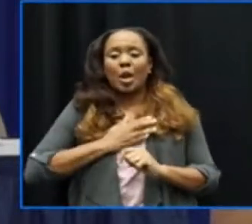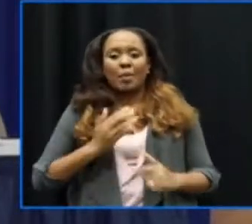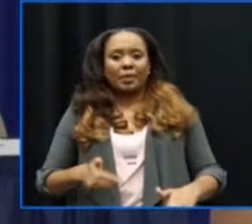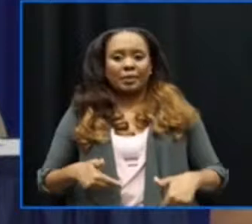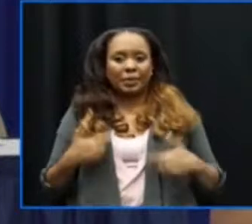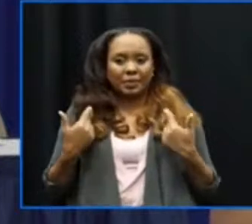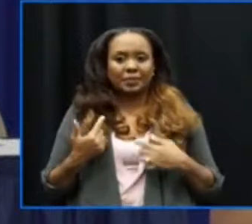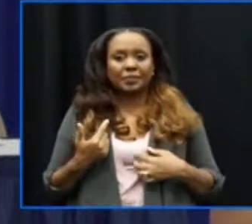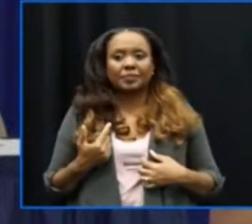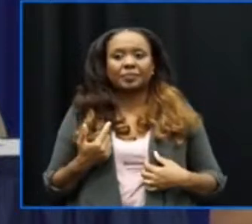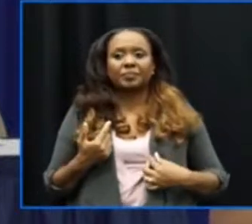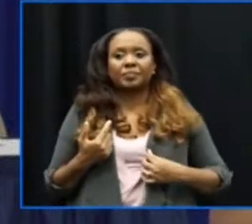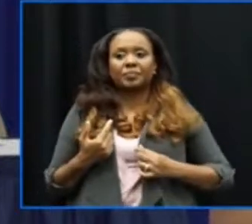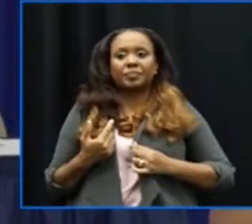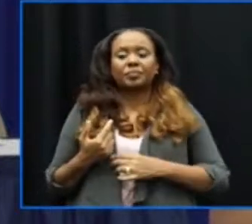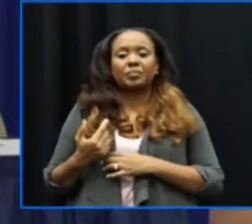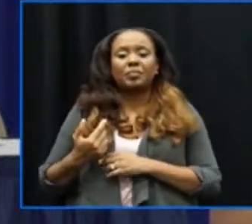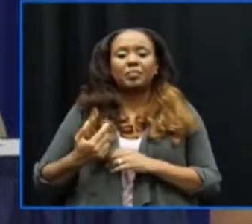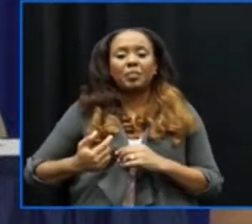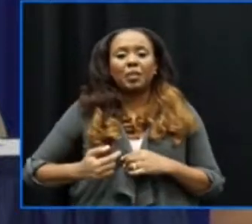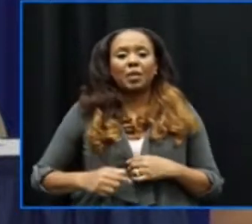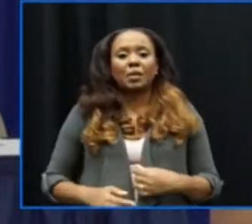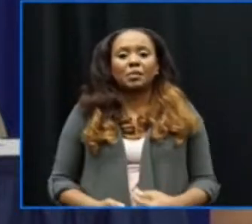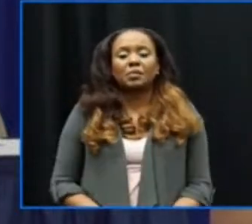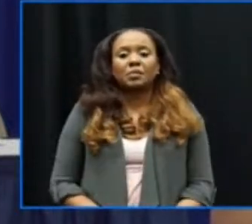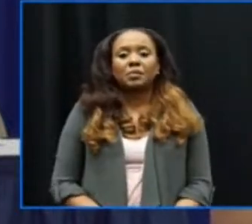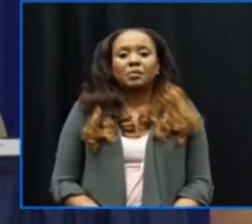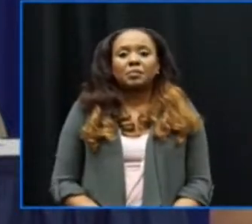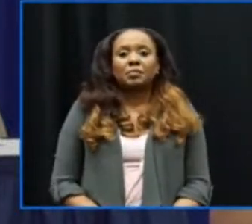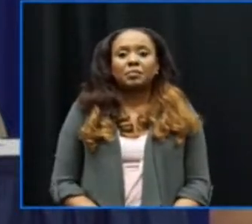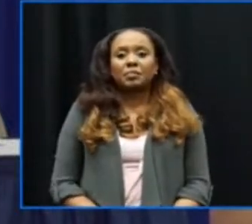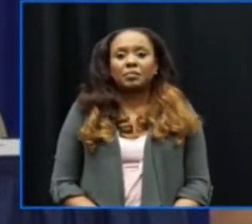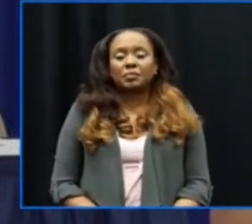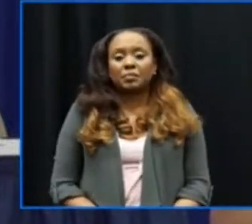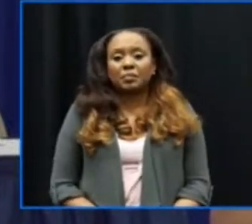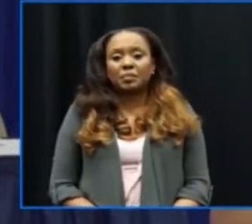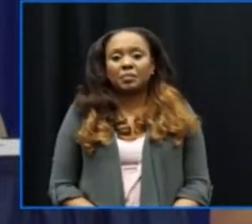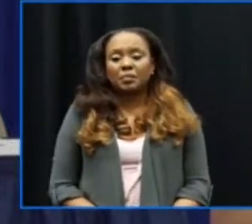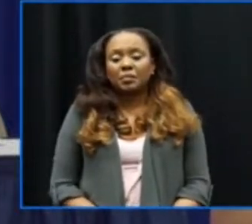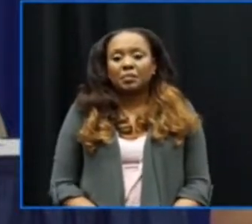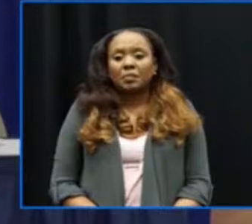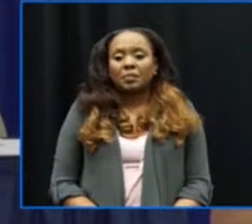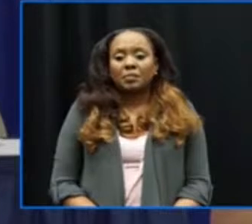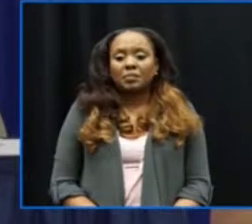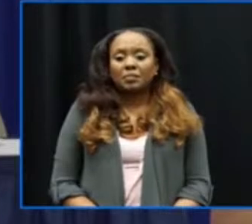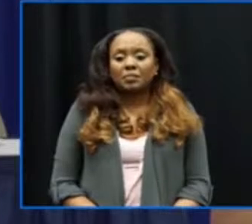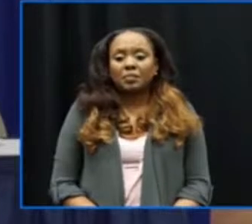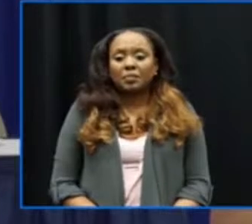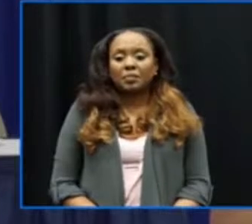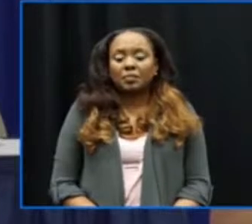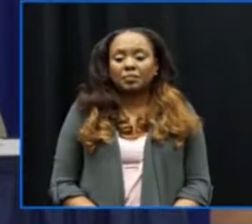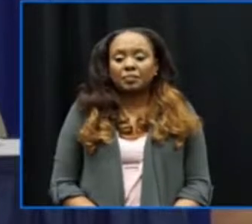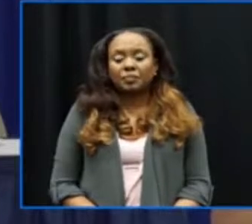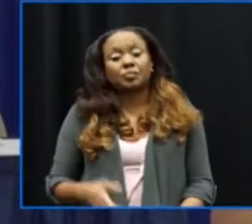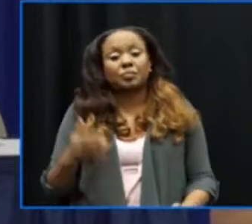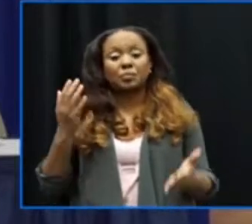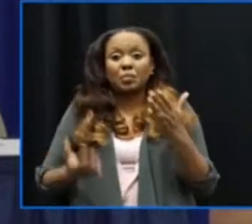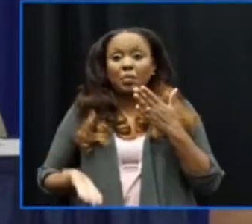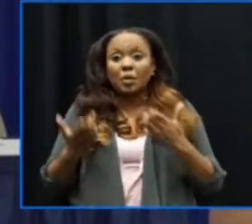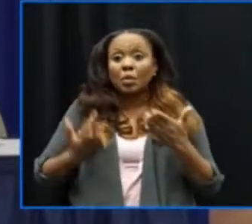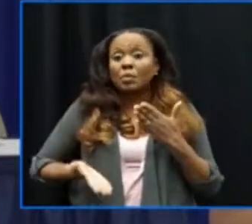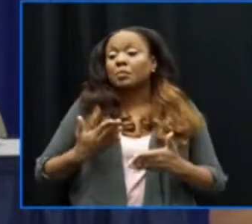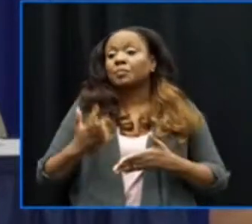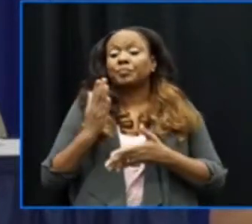it is that we expect that we are, if we take pension, or will be at pensionable age soon